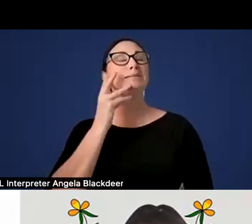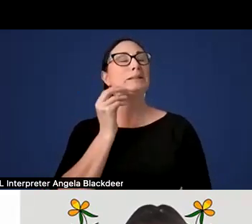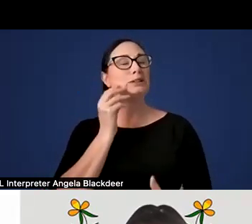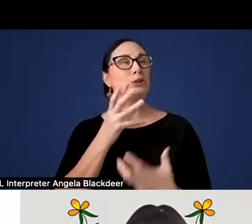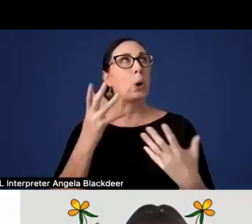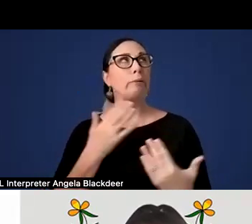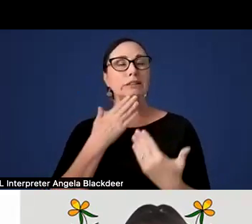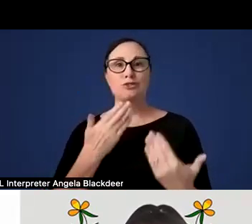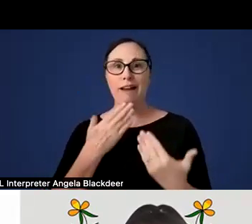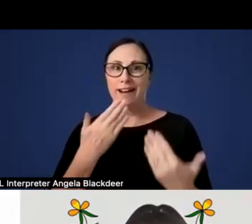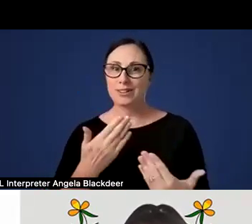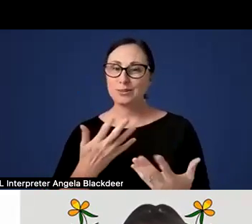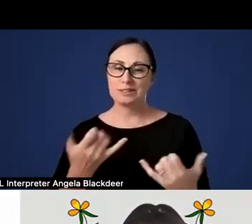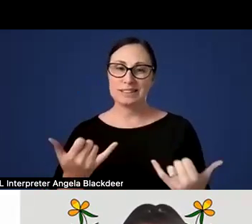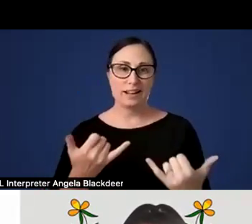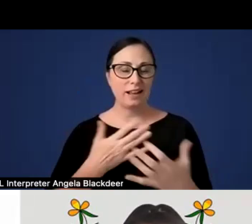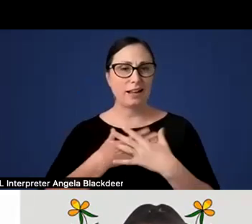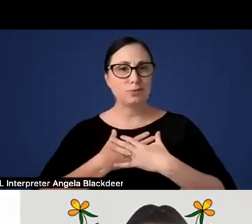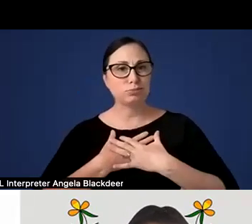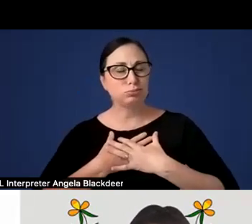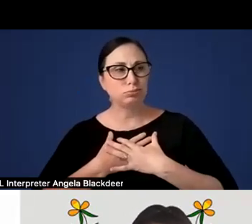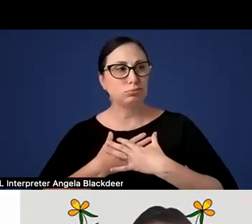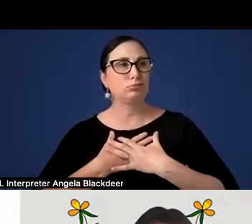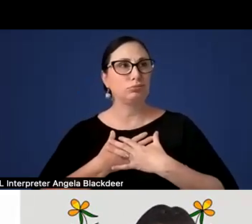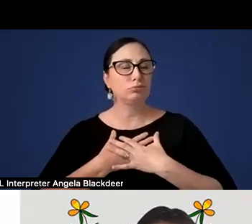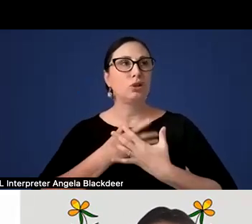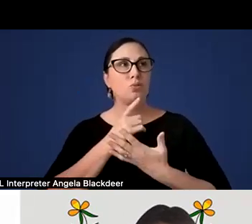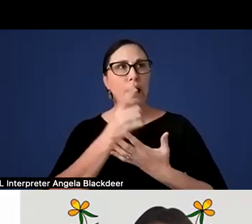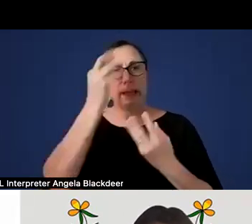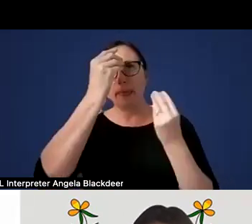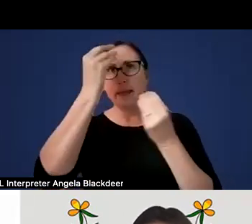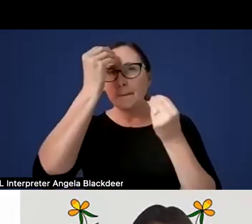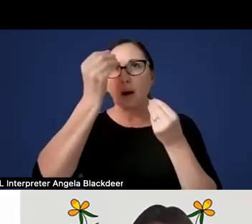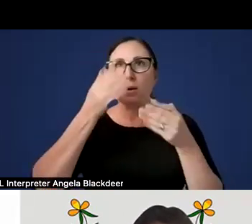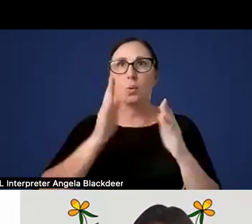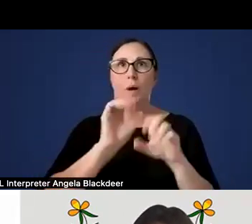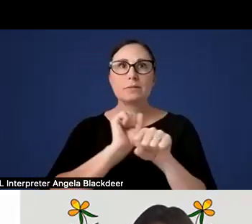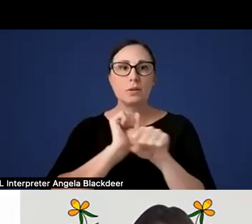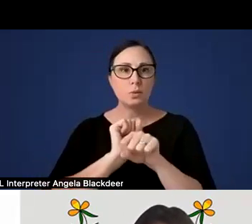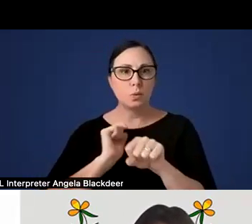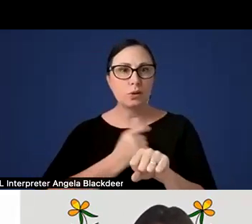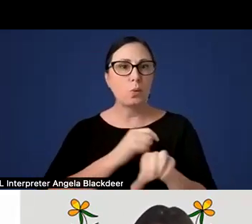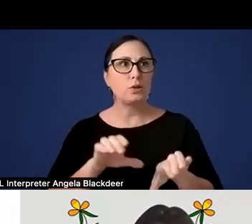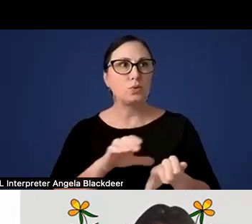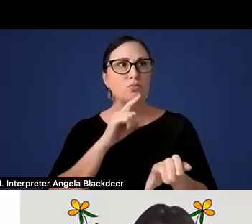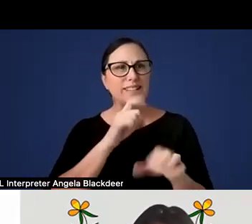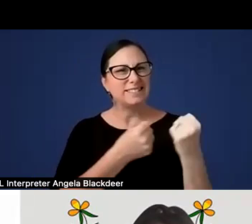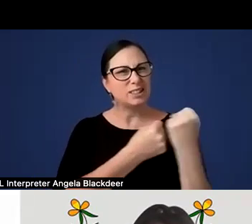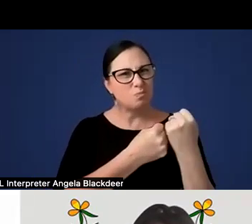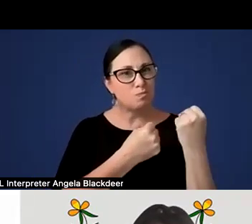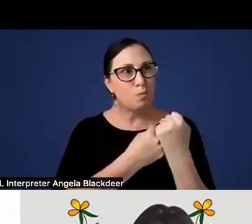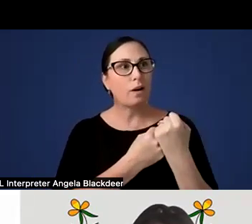this conversation, and to really contemplate the ways that the work that we do supports the folks who are having